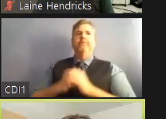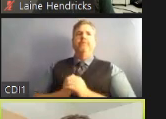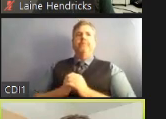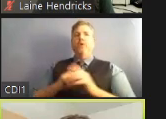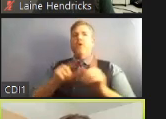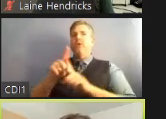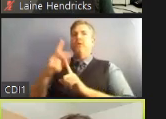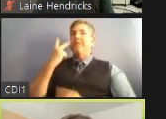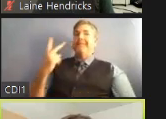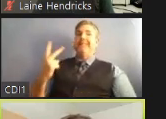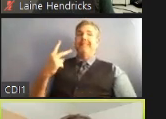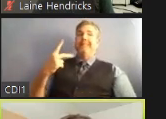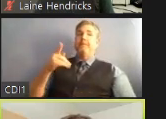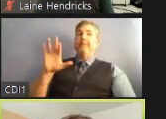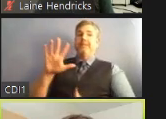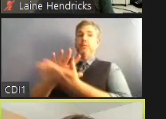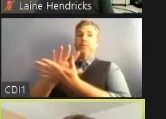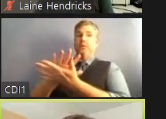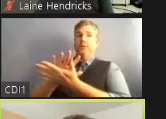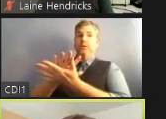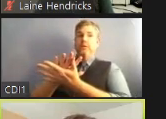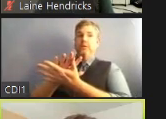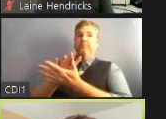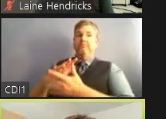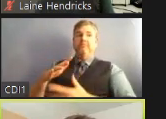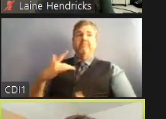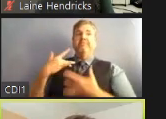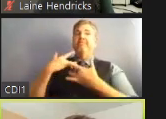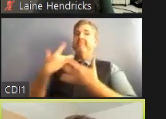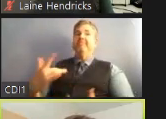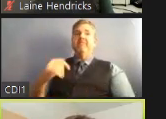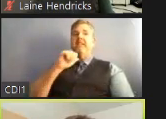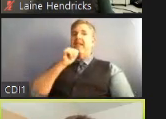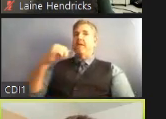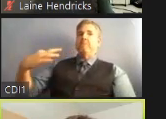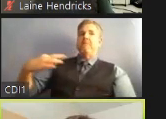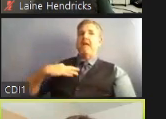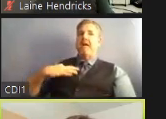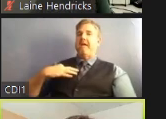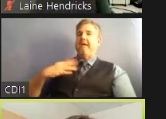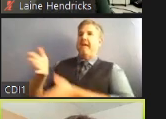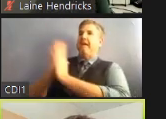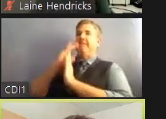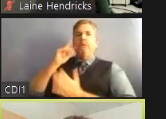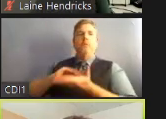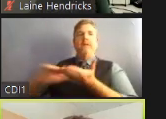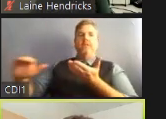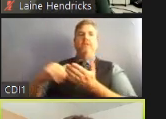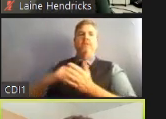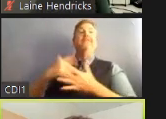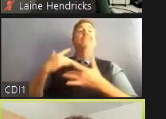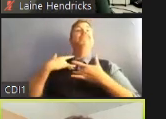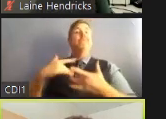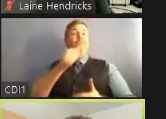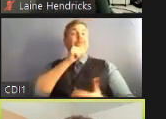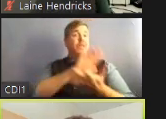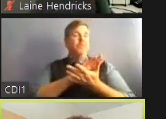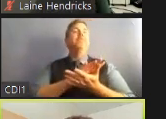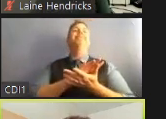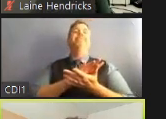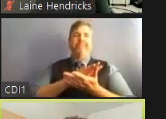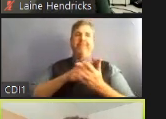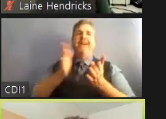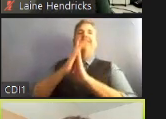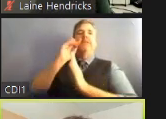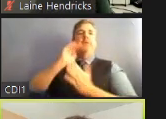open than private schools. Almost all the waiver applications that or schools that have signaled that they intend to apply thus far